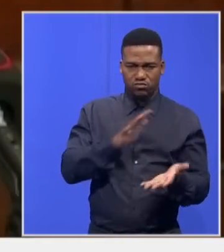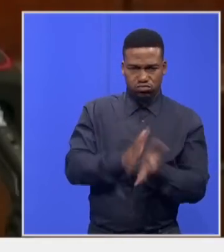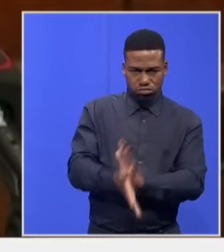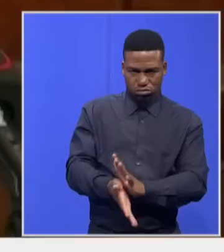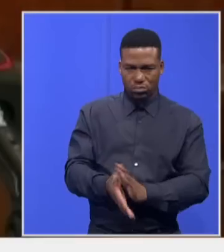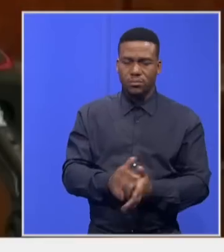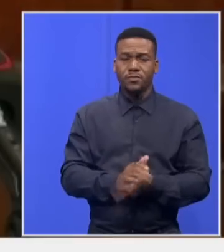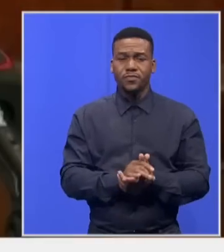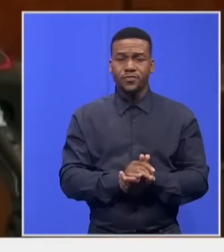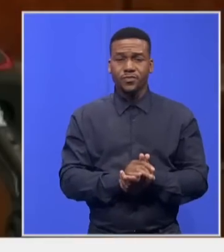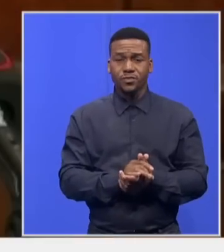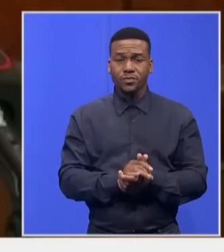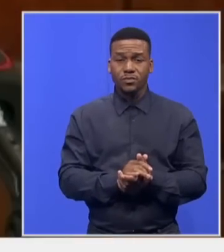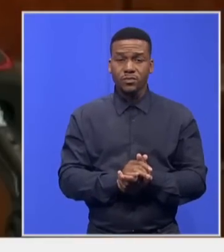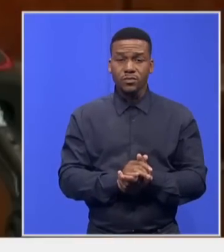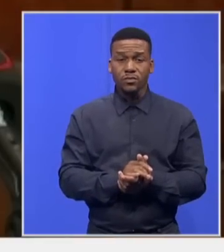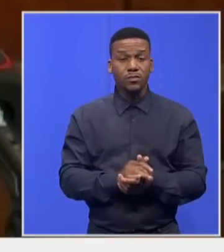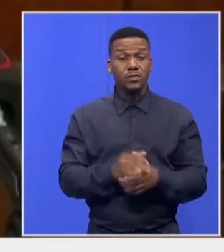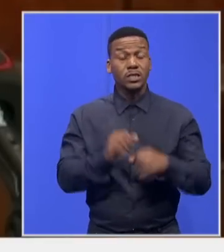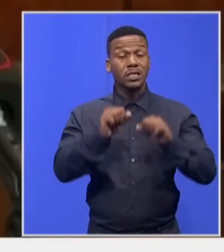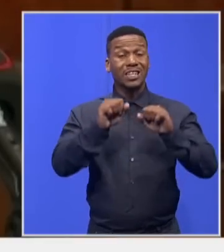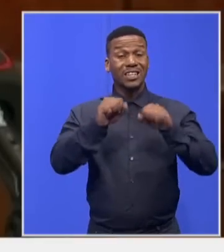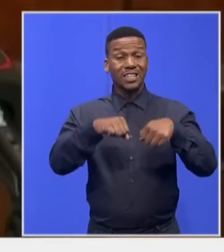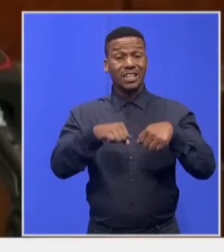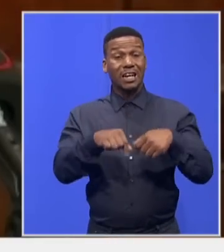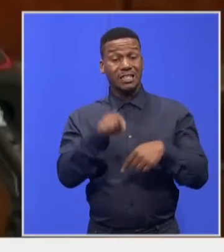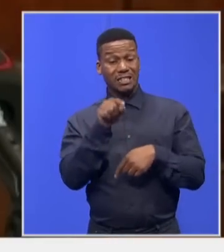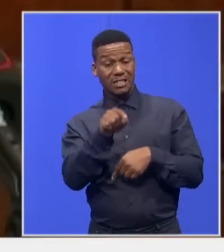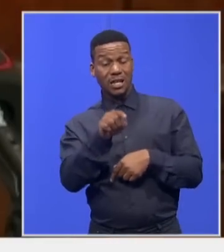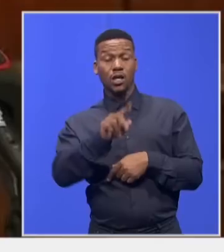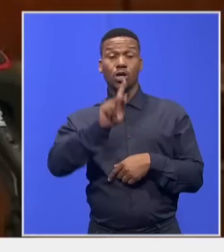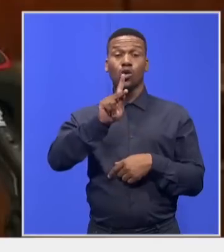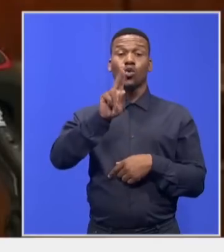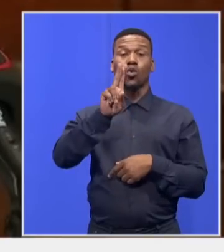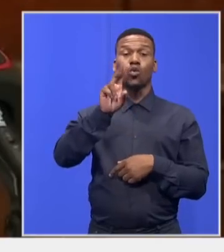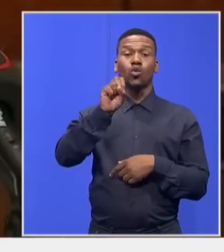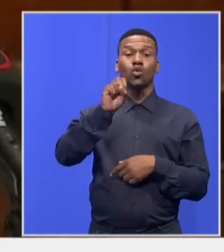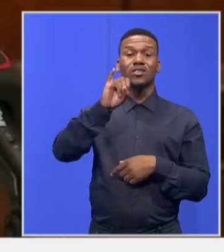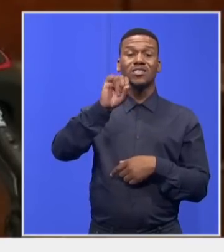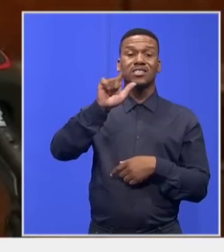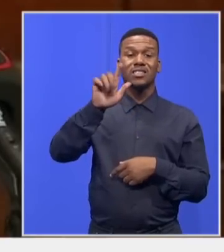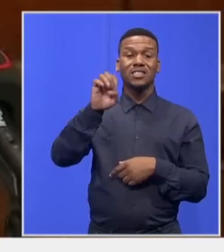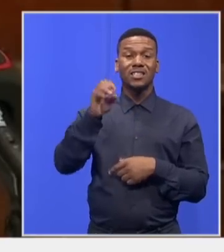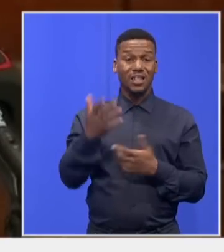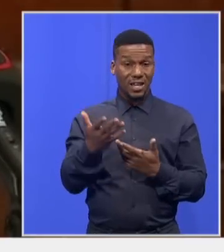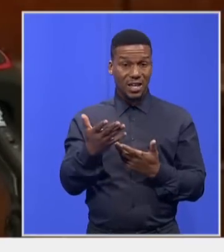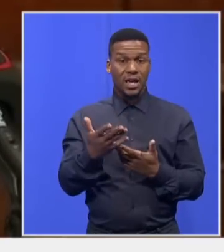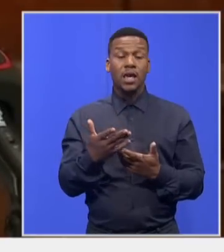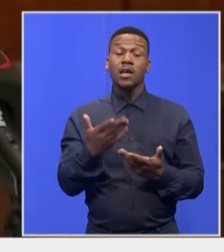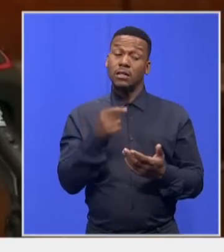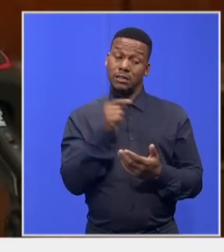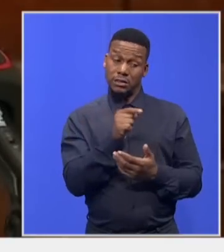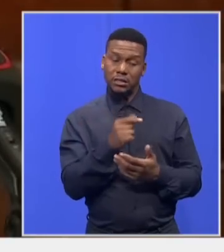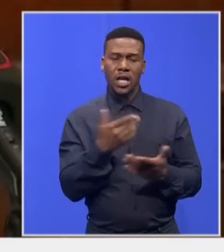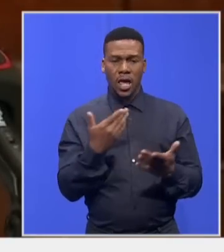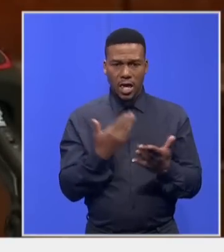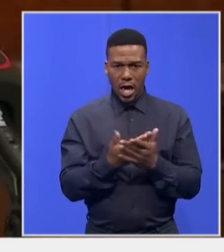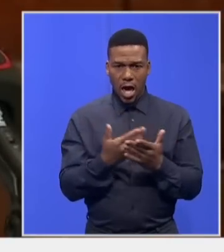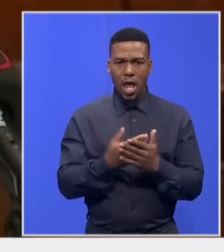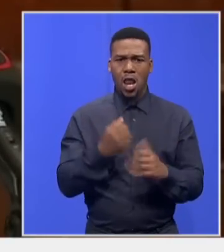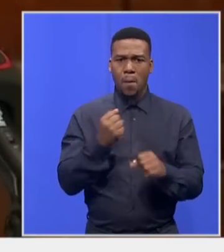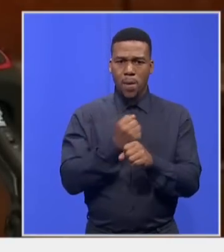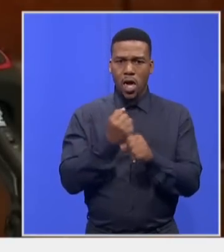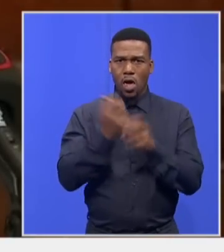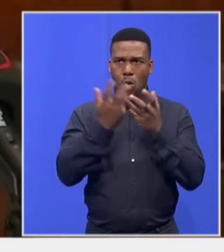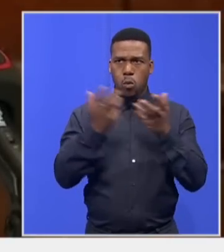Kusile, they've got a responsibility to reduce emissions level compared to the older power generations